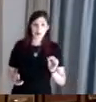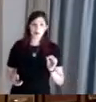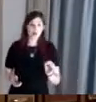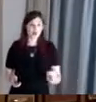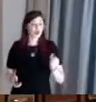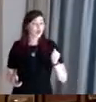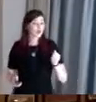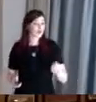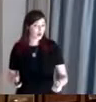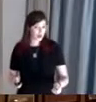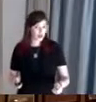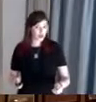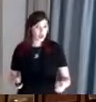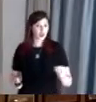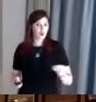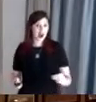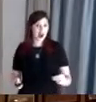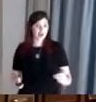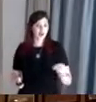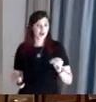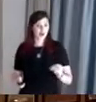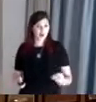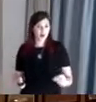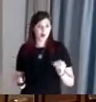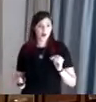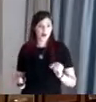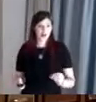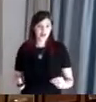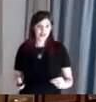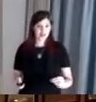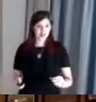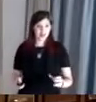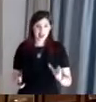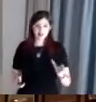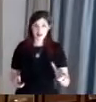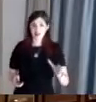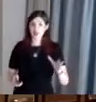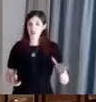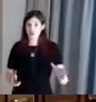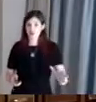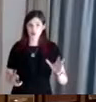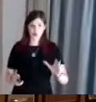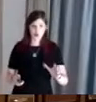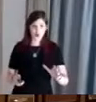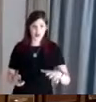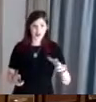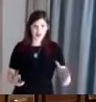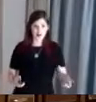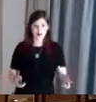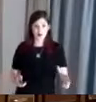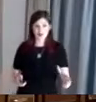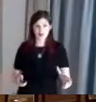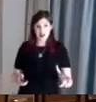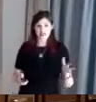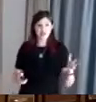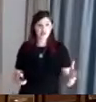uses people's computers to mine for cryptocurrencies. That means alternatives to Bitcoin, other types